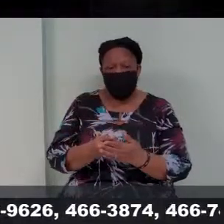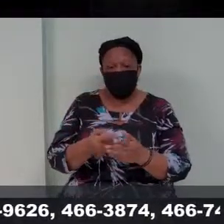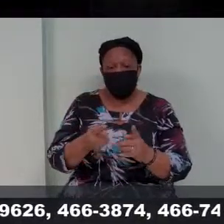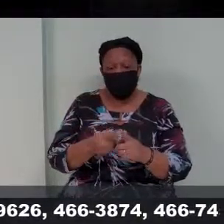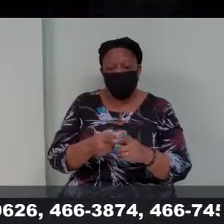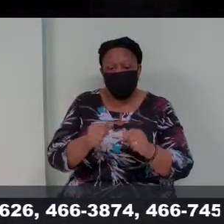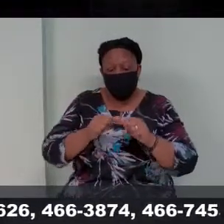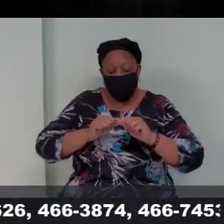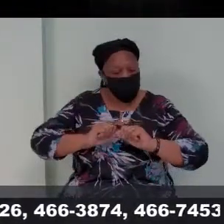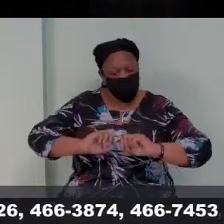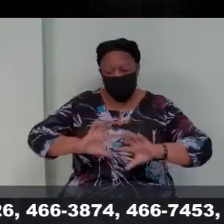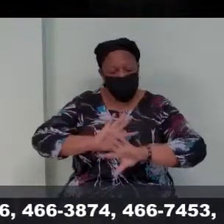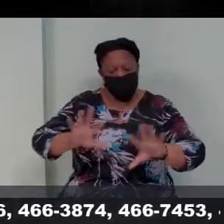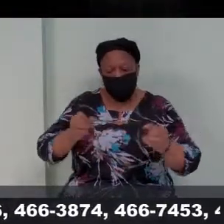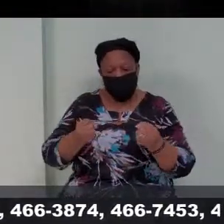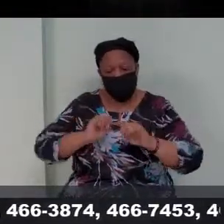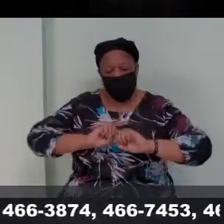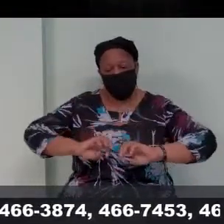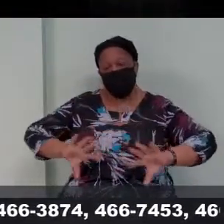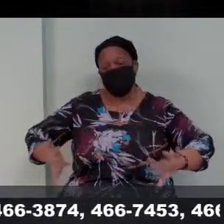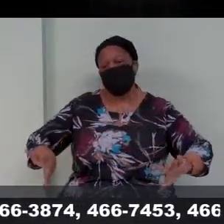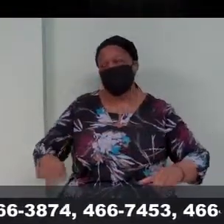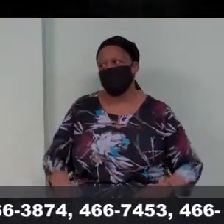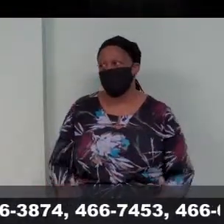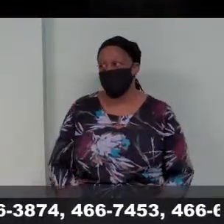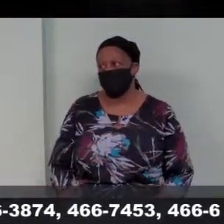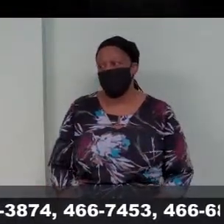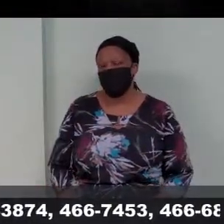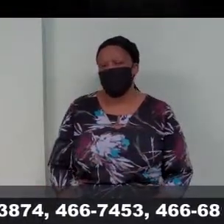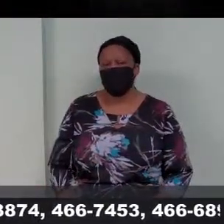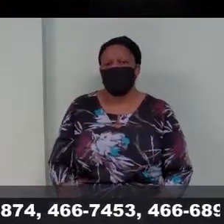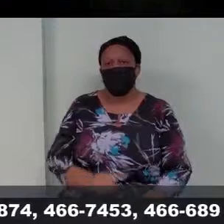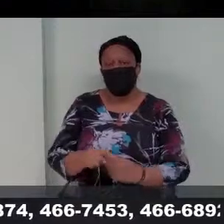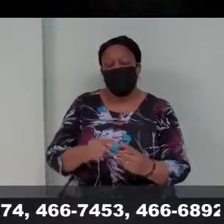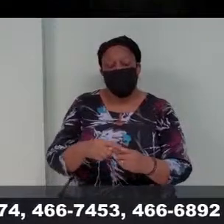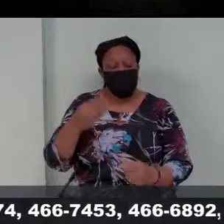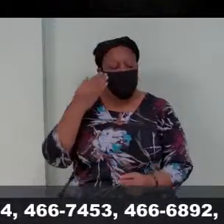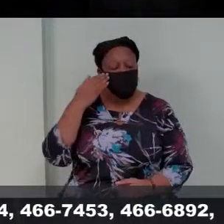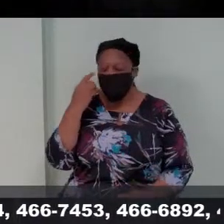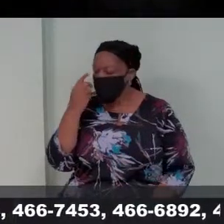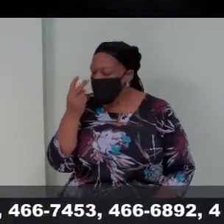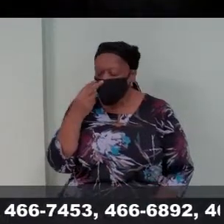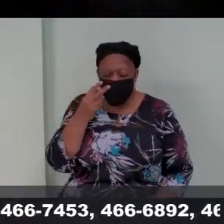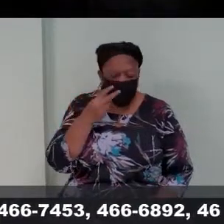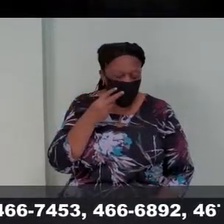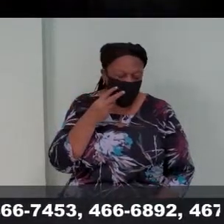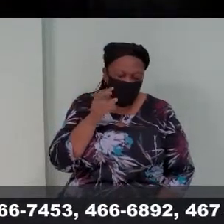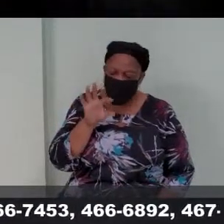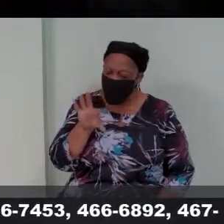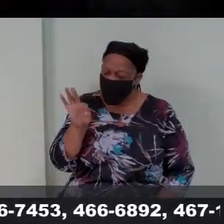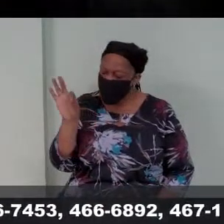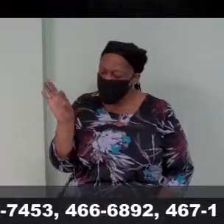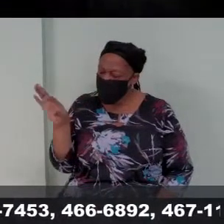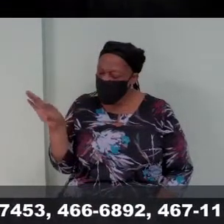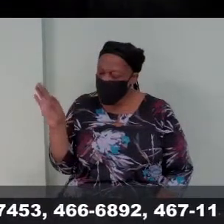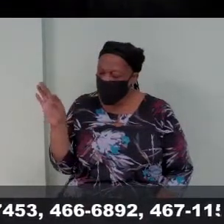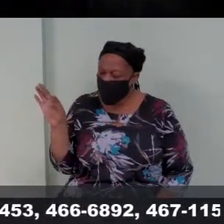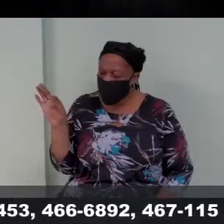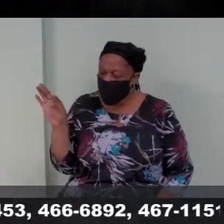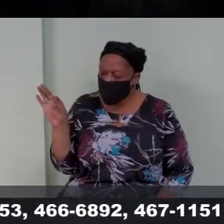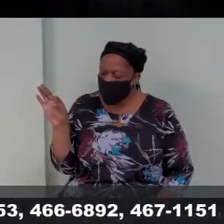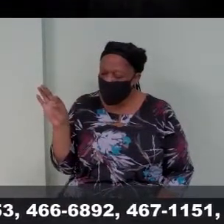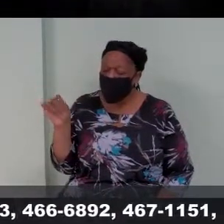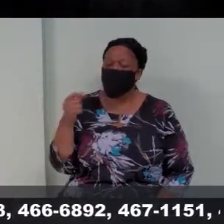priority. After examining multiple options, we believe it was important that we consult